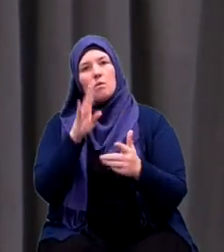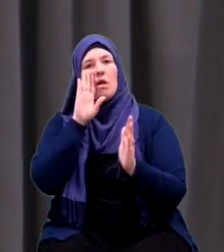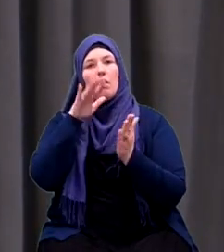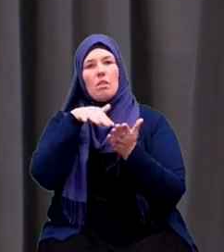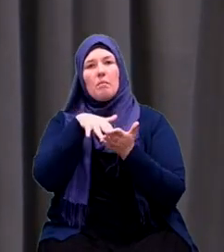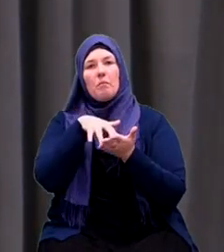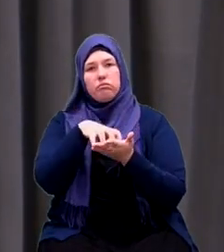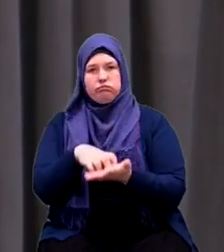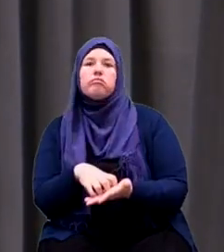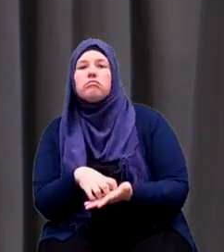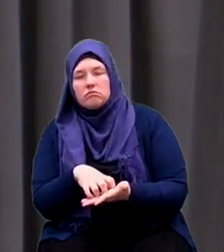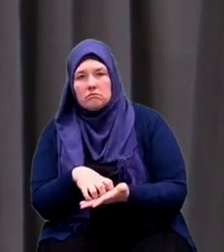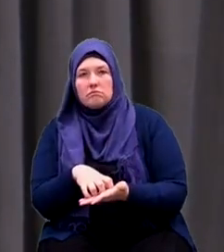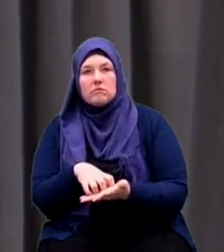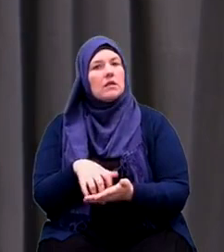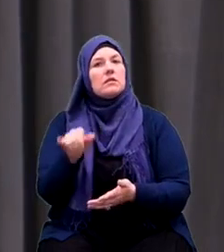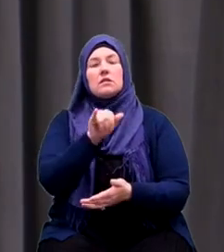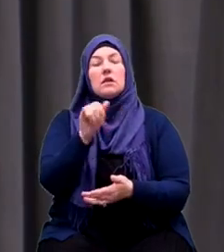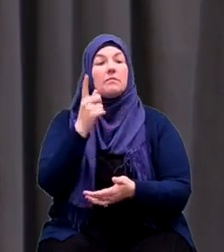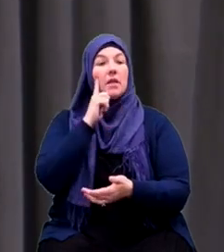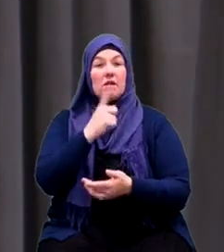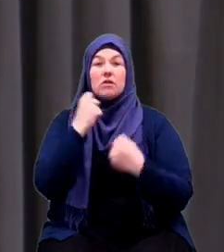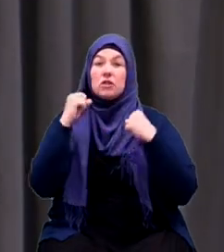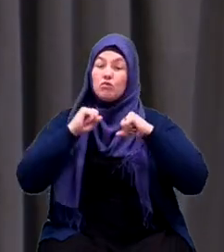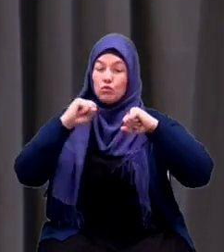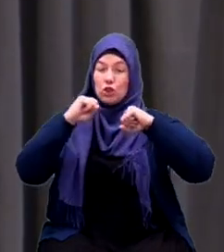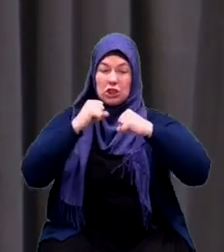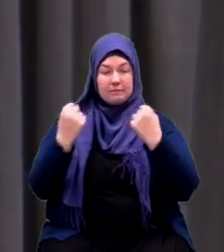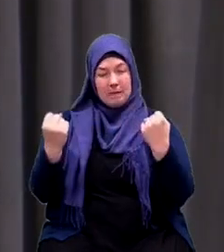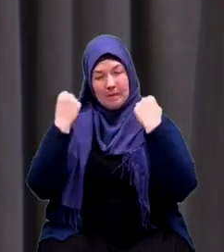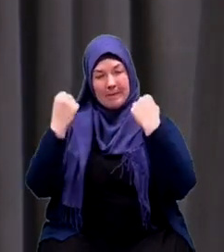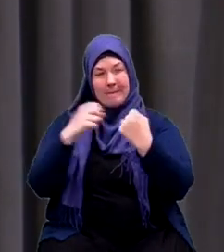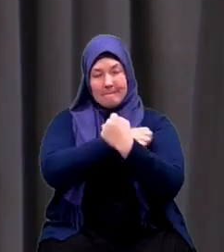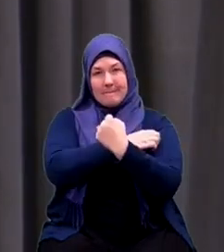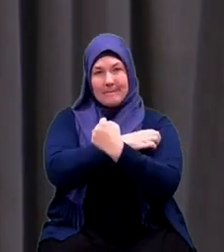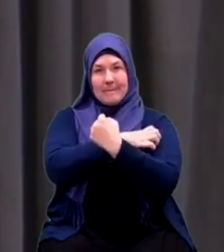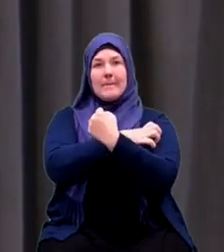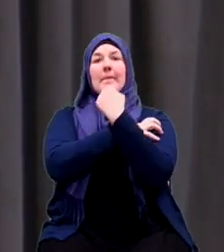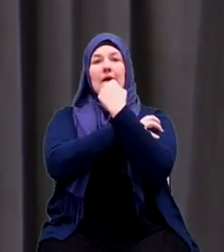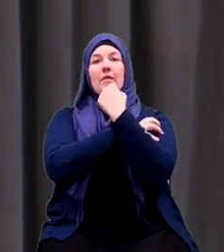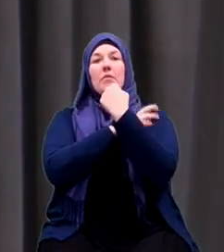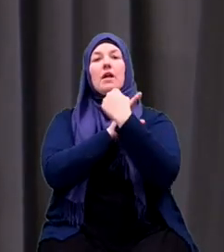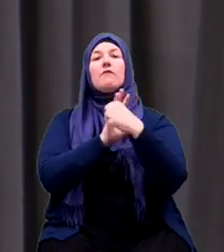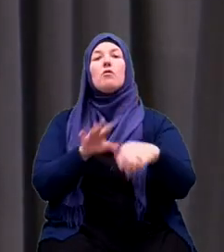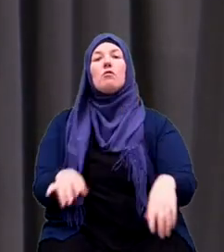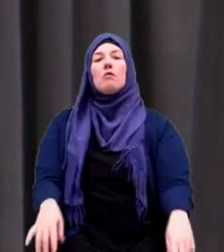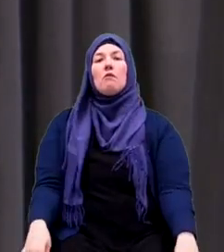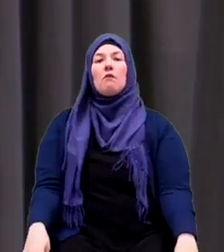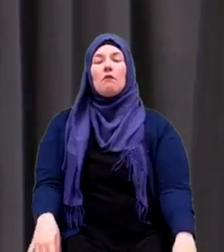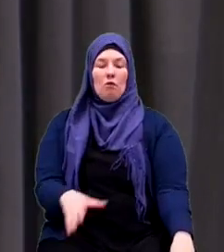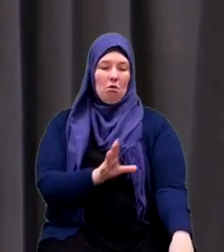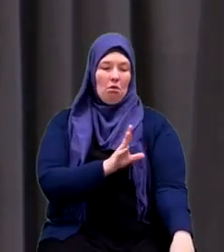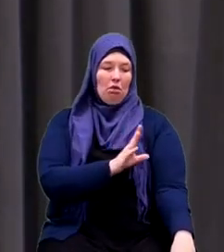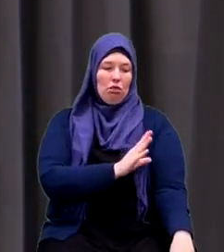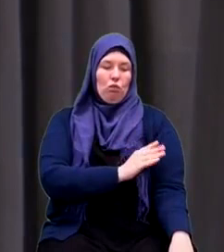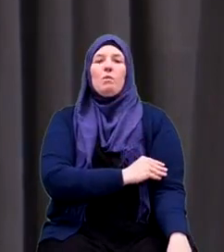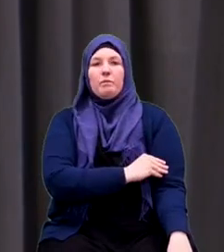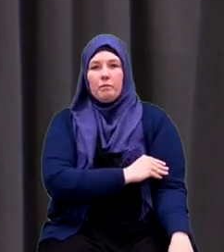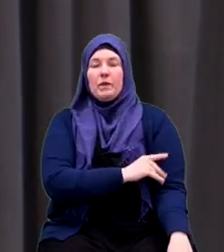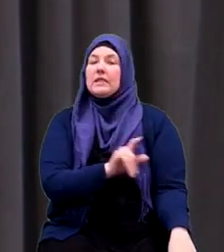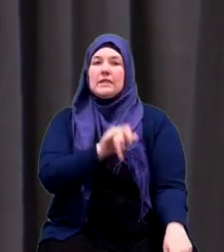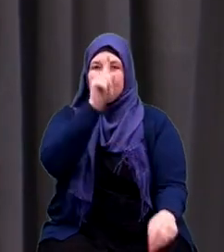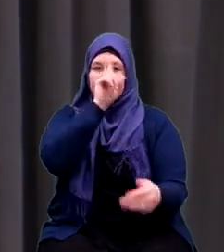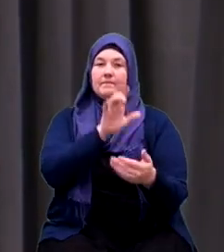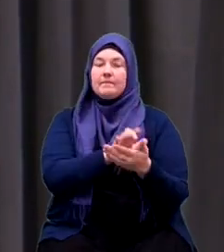it. If you don't grow it stronger, it grows weaker. So faith